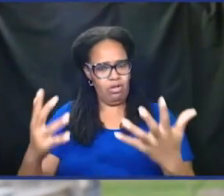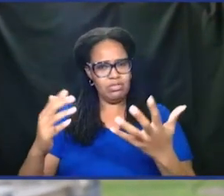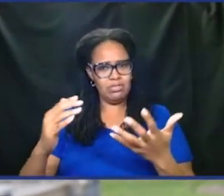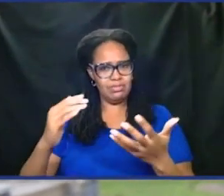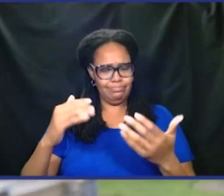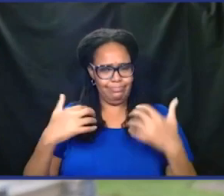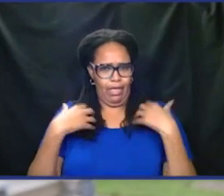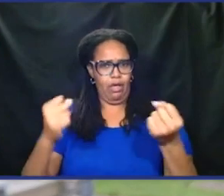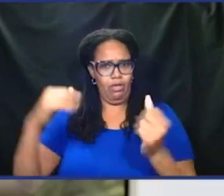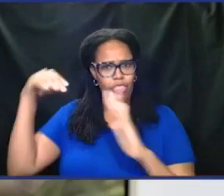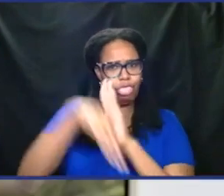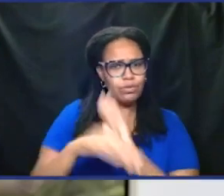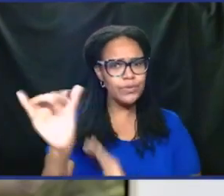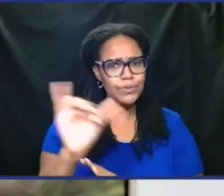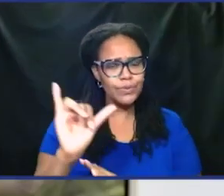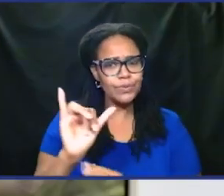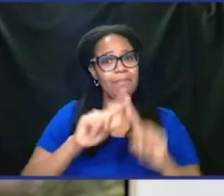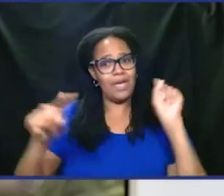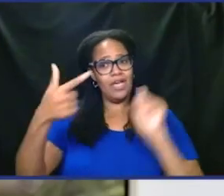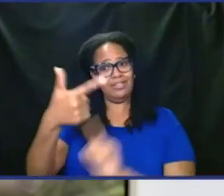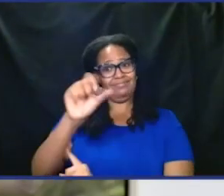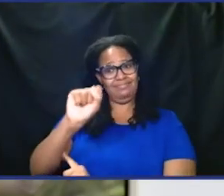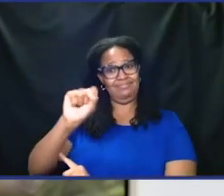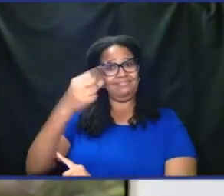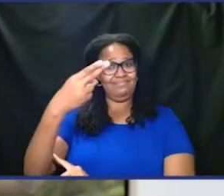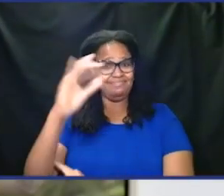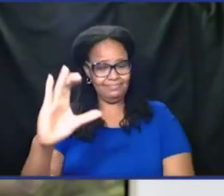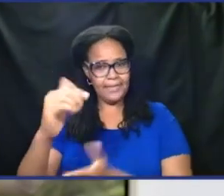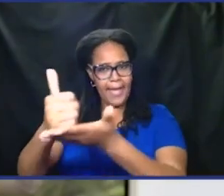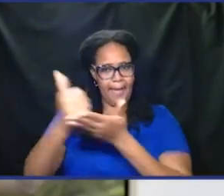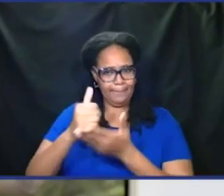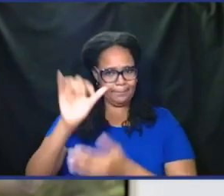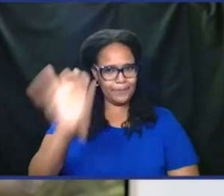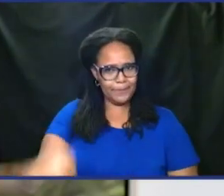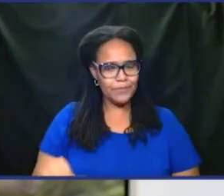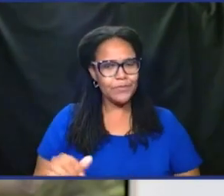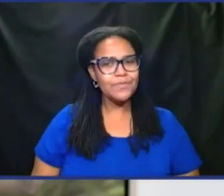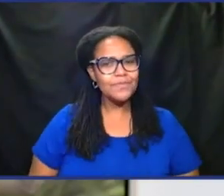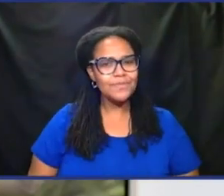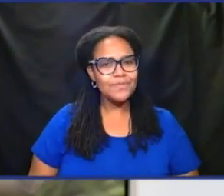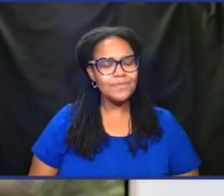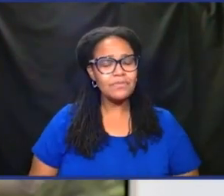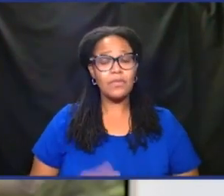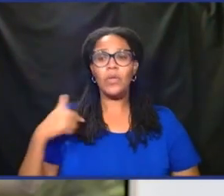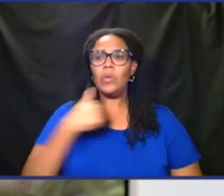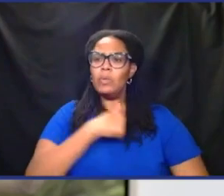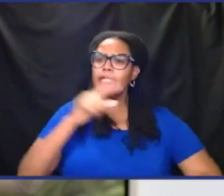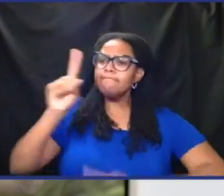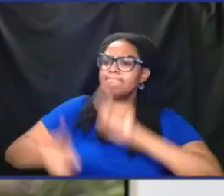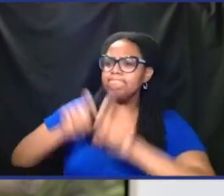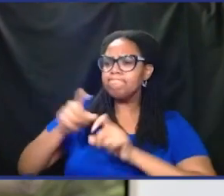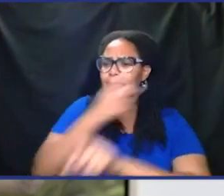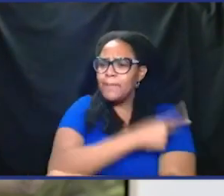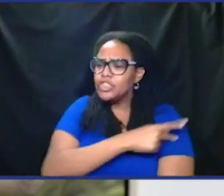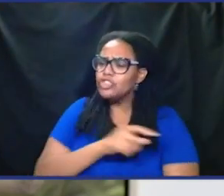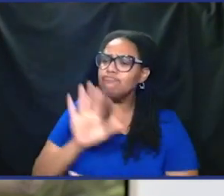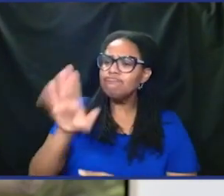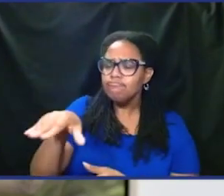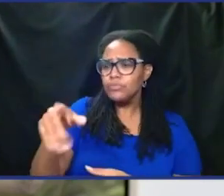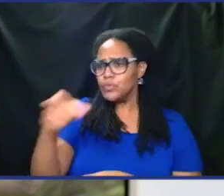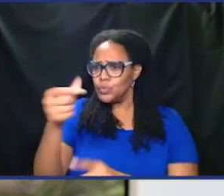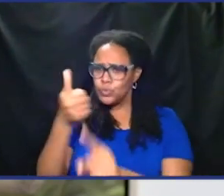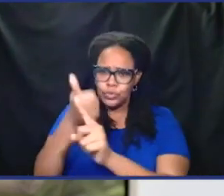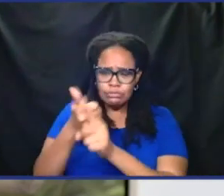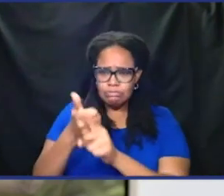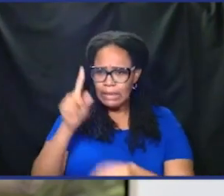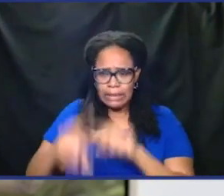to change that too. We've started asking all of our patients about social determinants of health, asking questions like, have you not